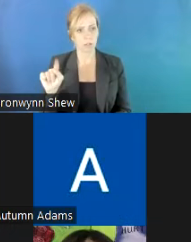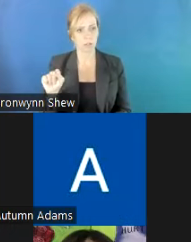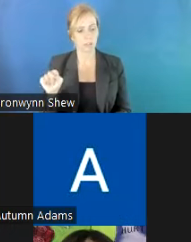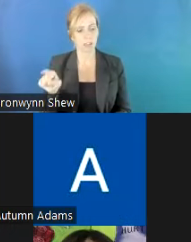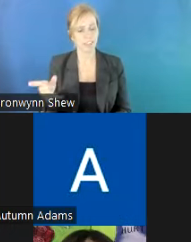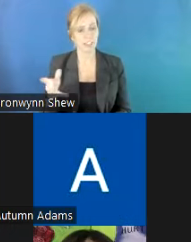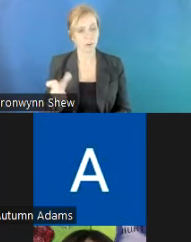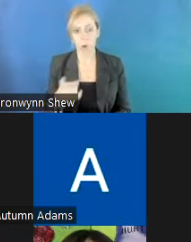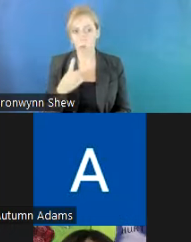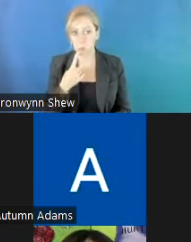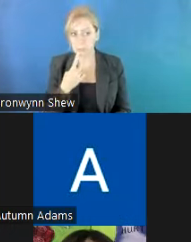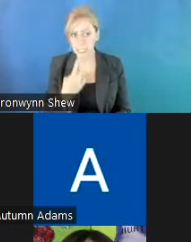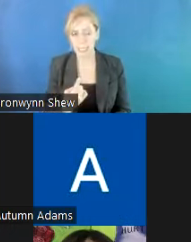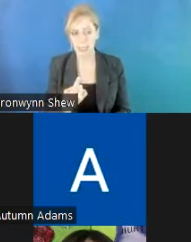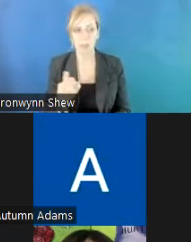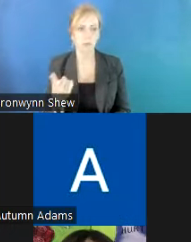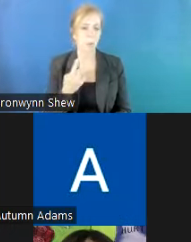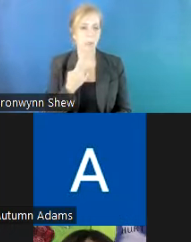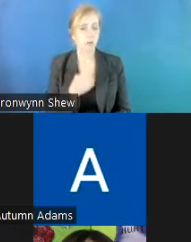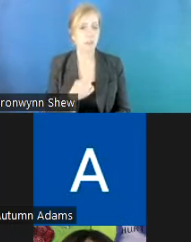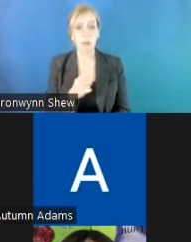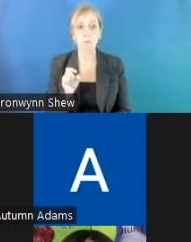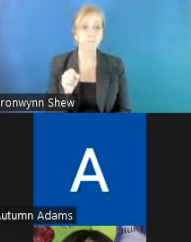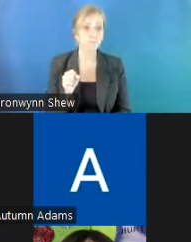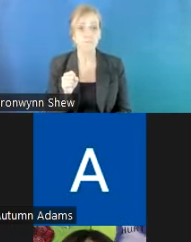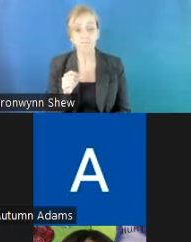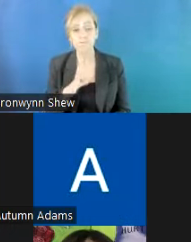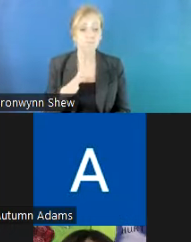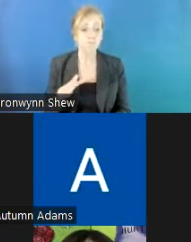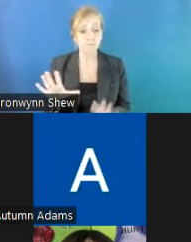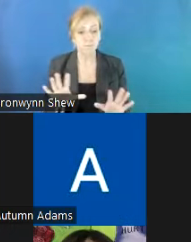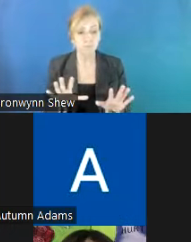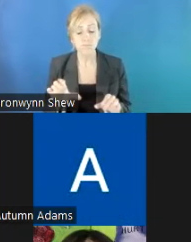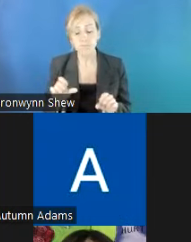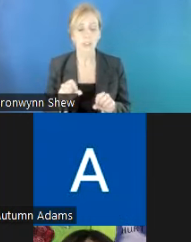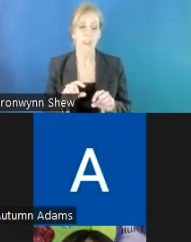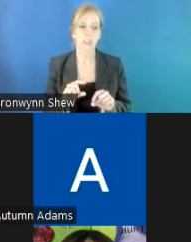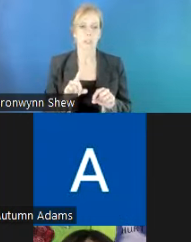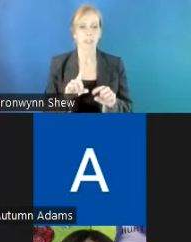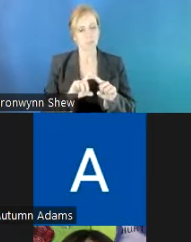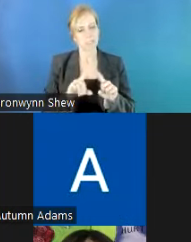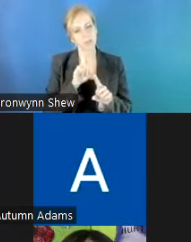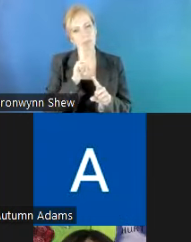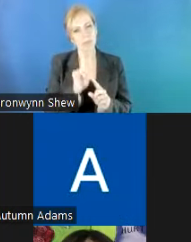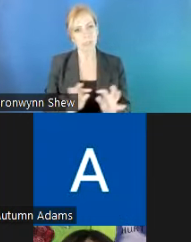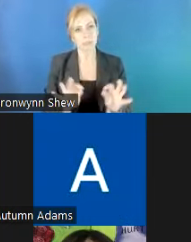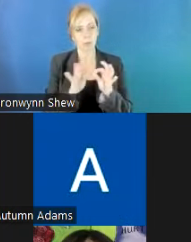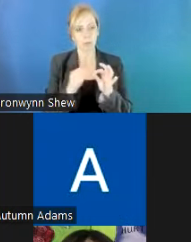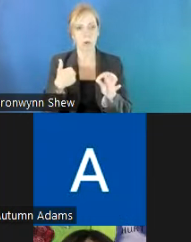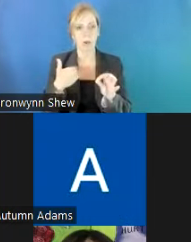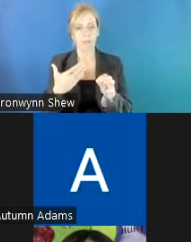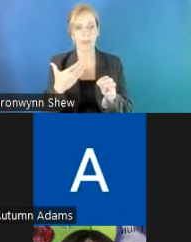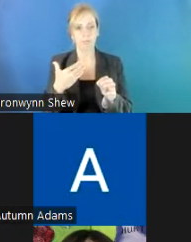being agreeable. And really, it's important to have that communication and ask them, do you have any